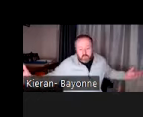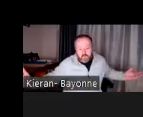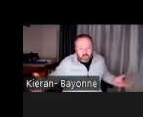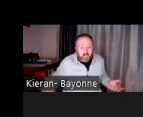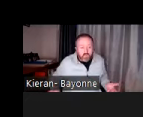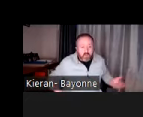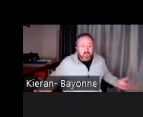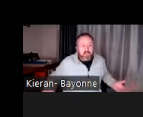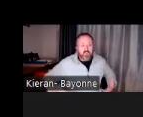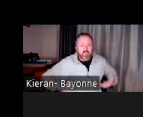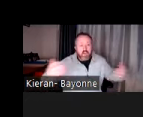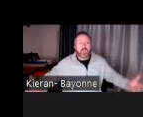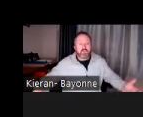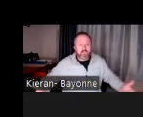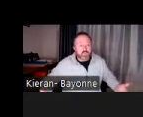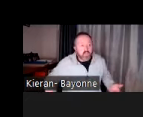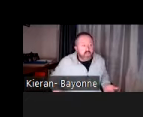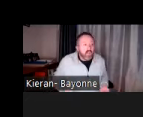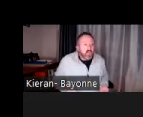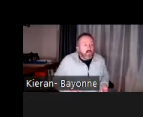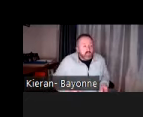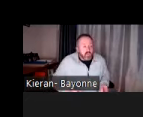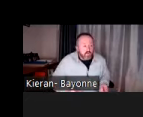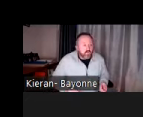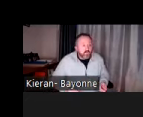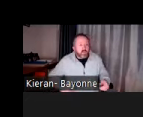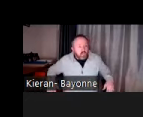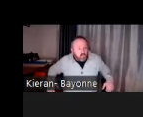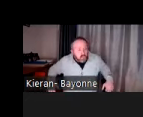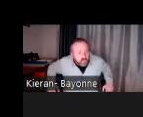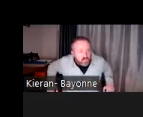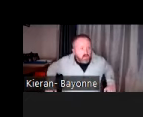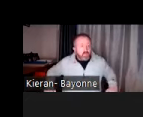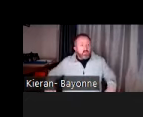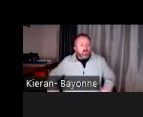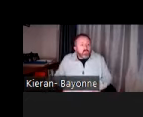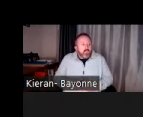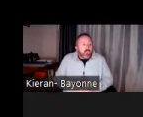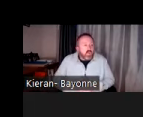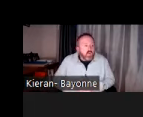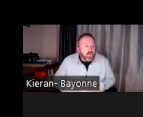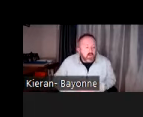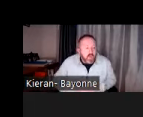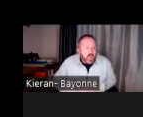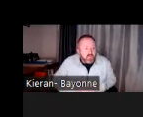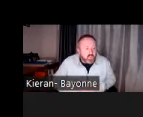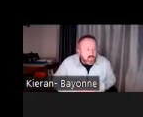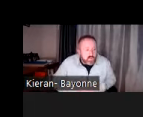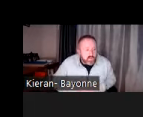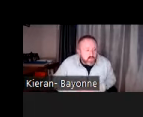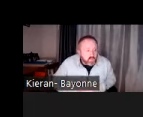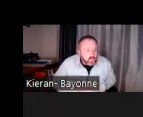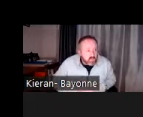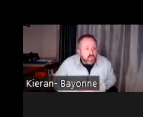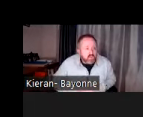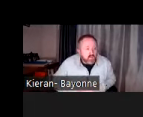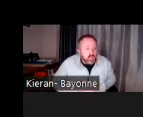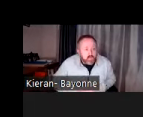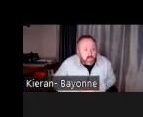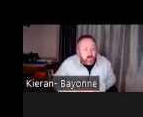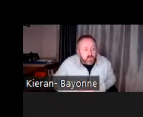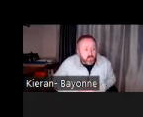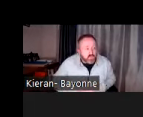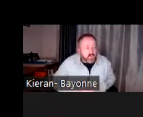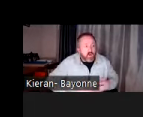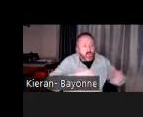trees have a benefit. They have a value to the city. So, is there any, you know, I mean, would having a tree census done